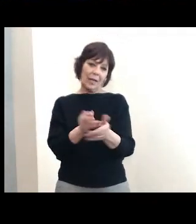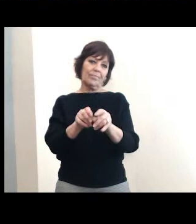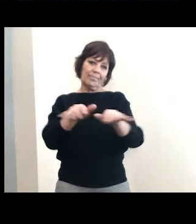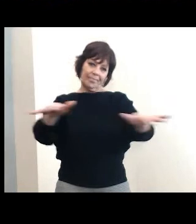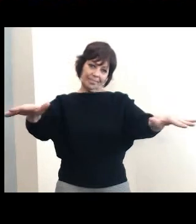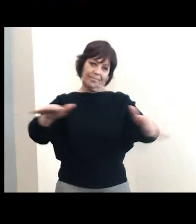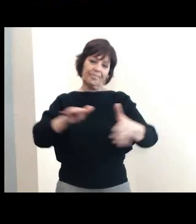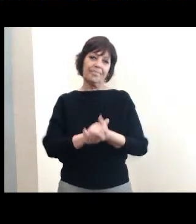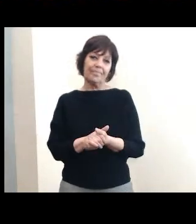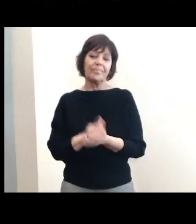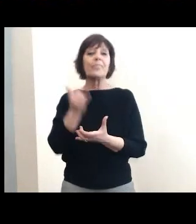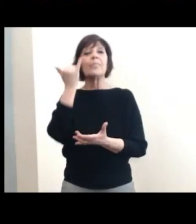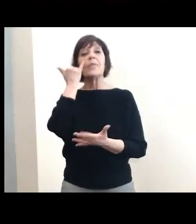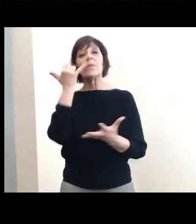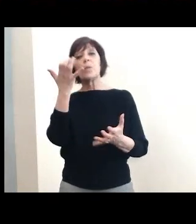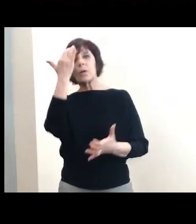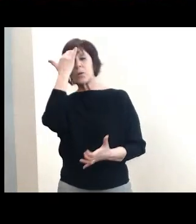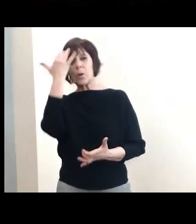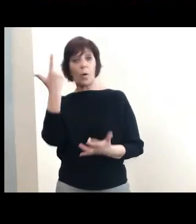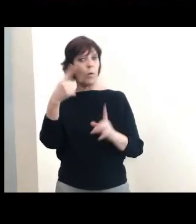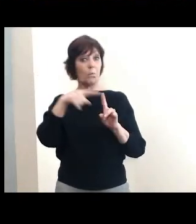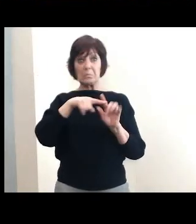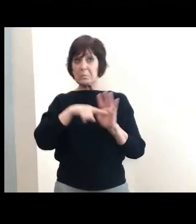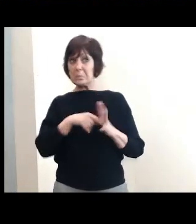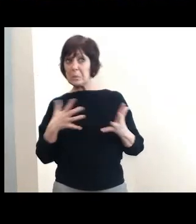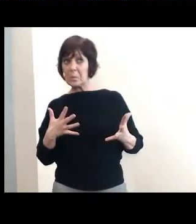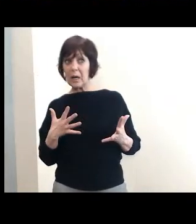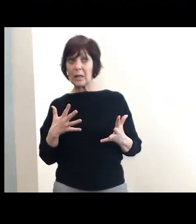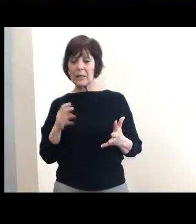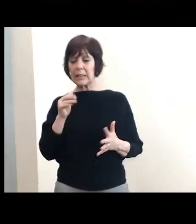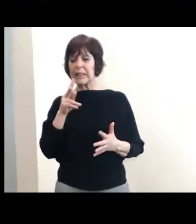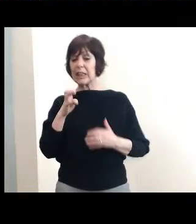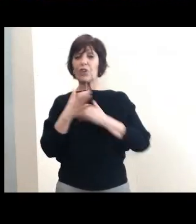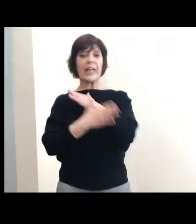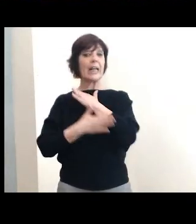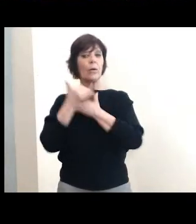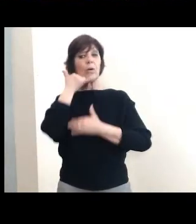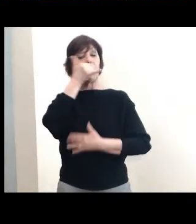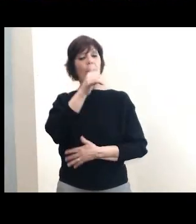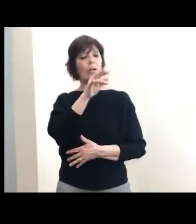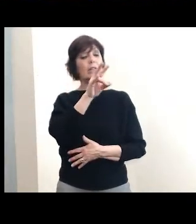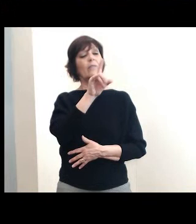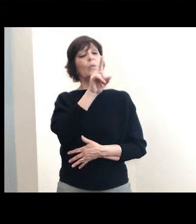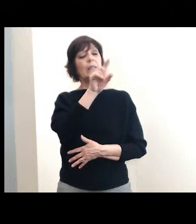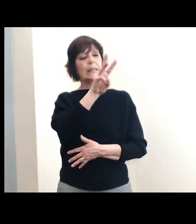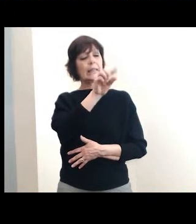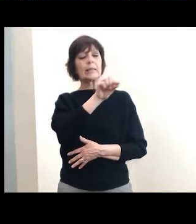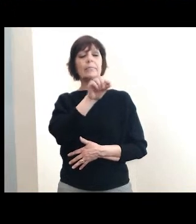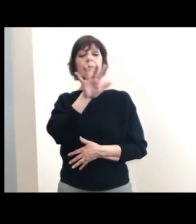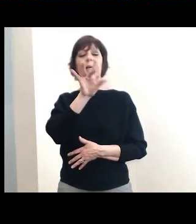transmission. So if you want to know your status from the Erie County Health Department, you can call